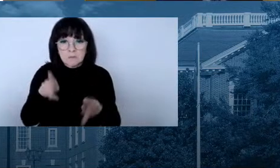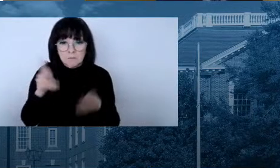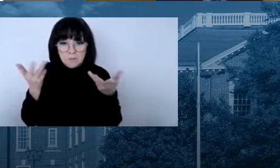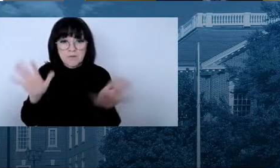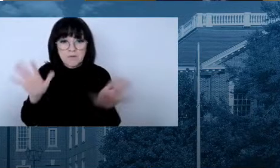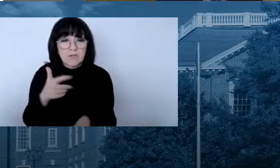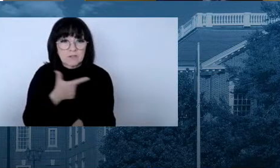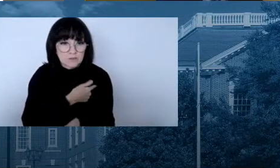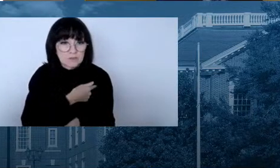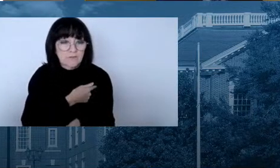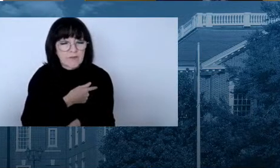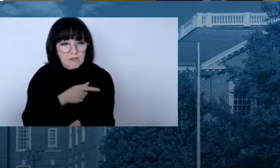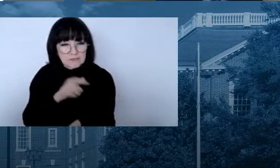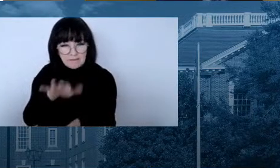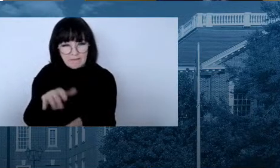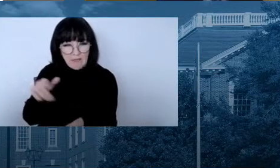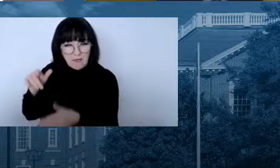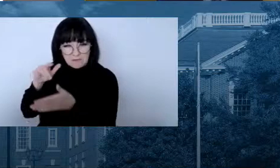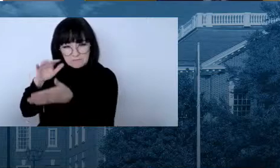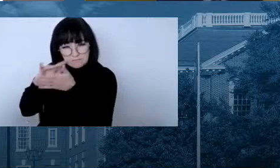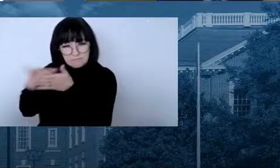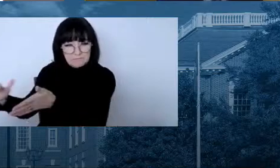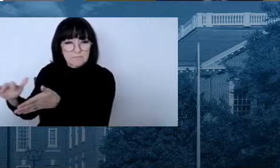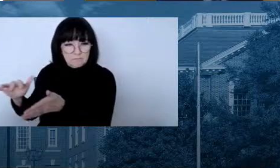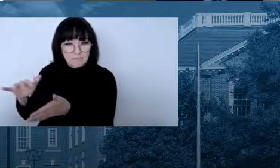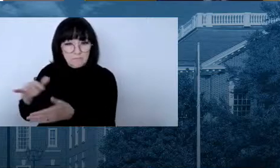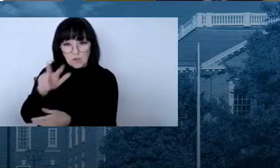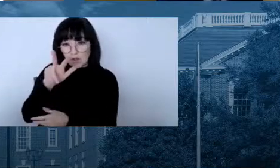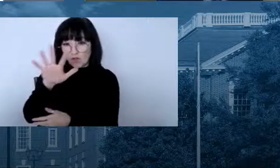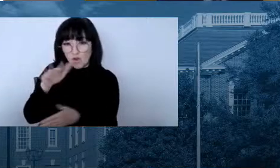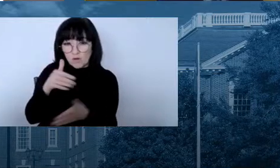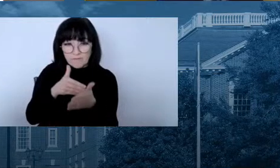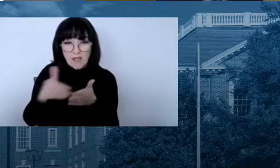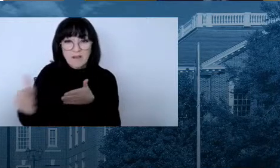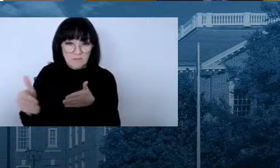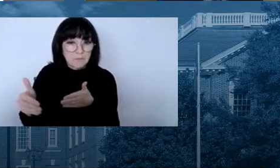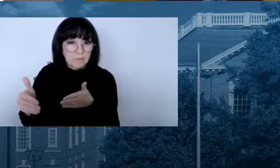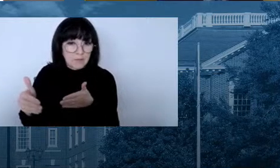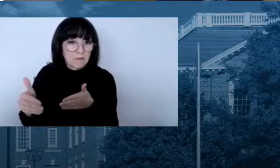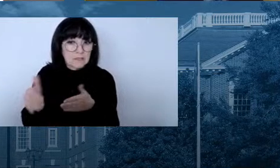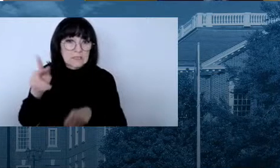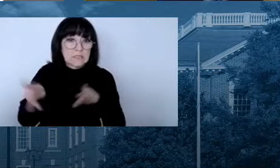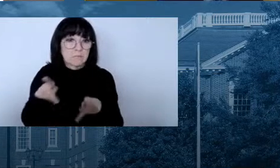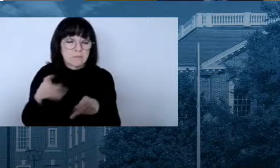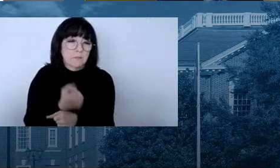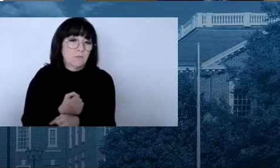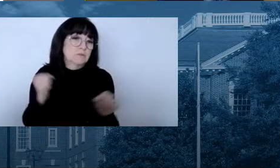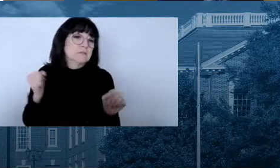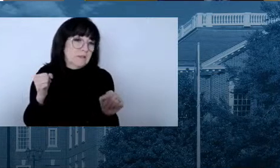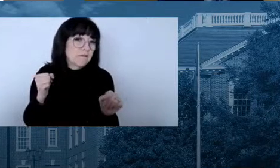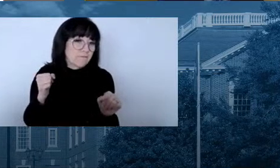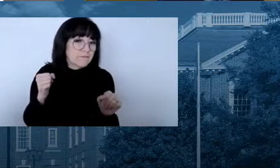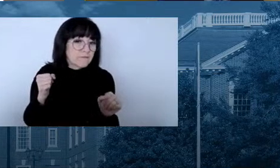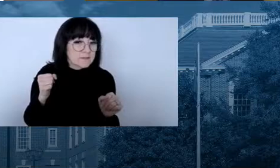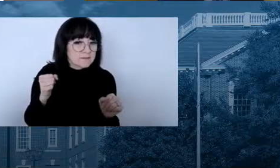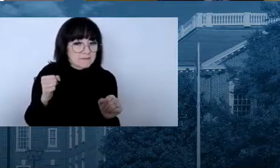I talked about suggested that 35 million cases were probably prevented in the last year in the US. So